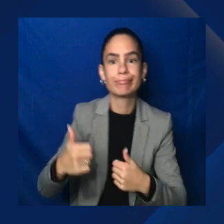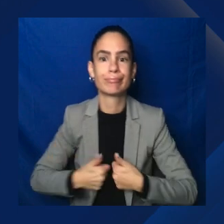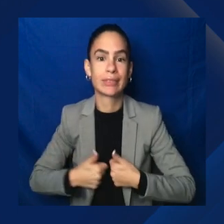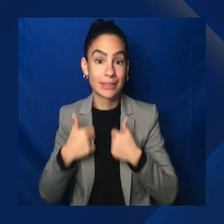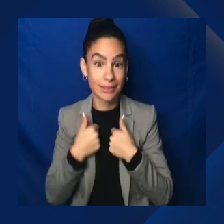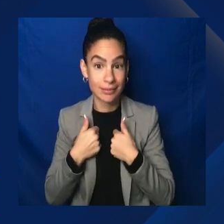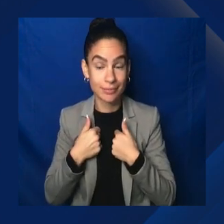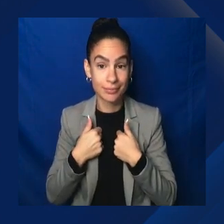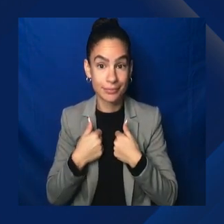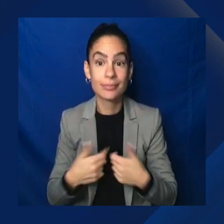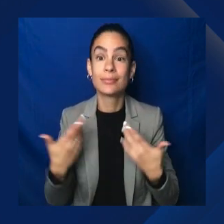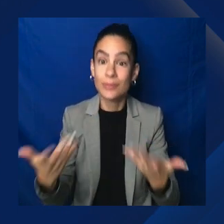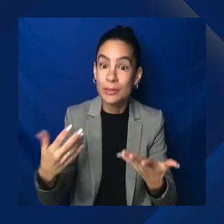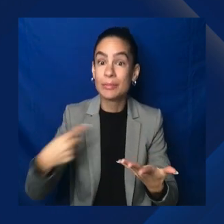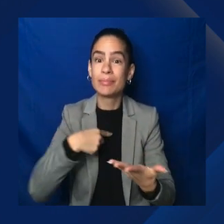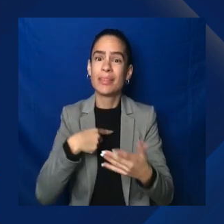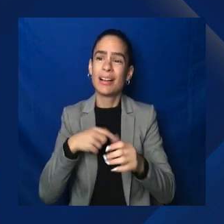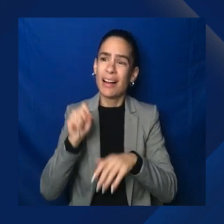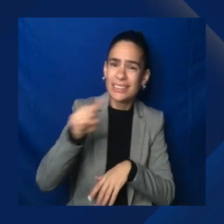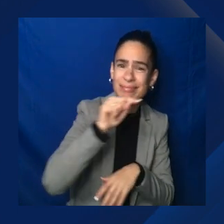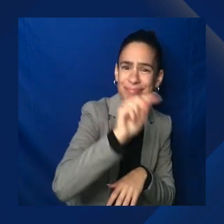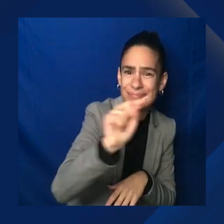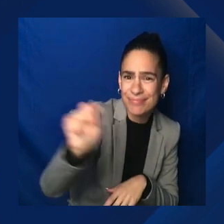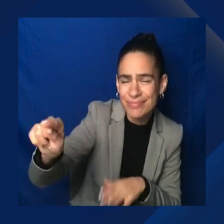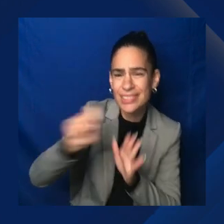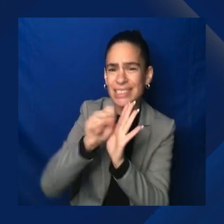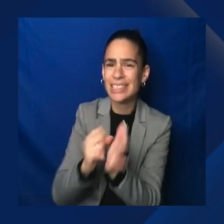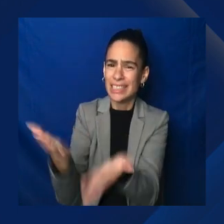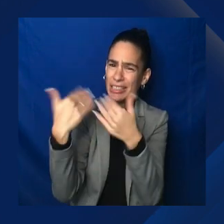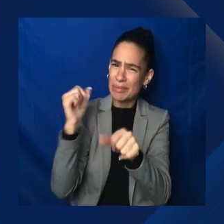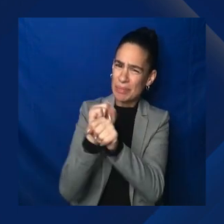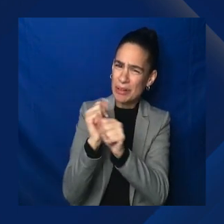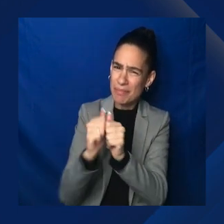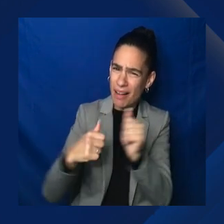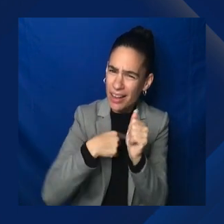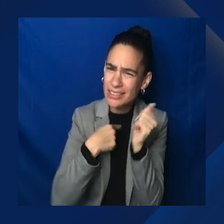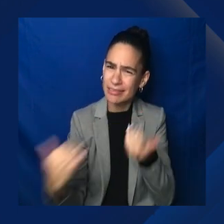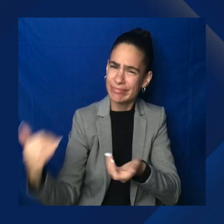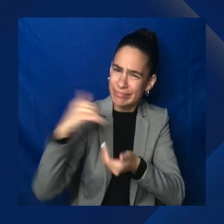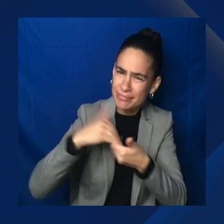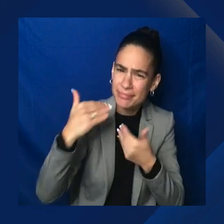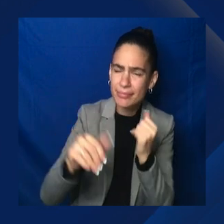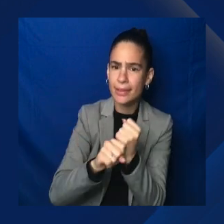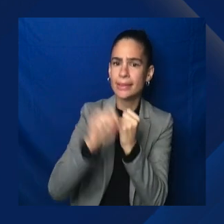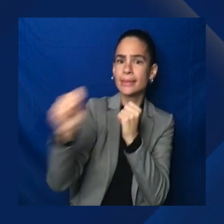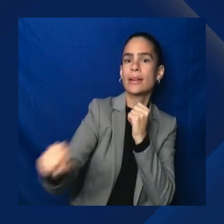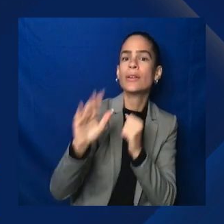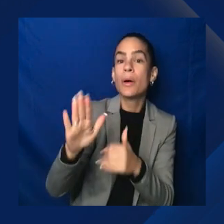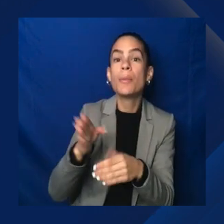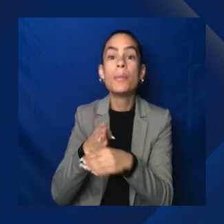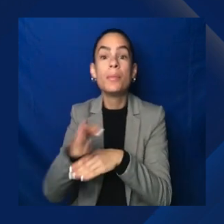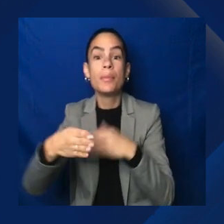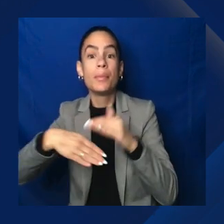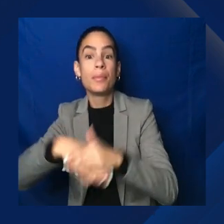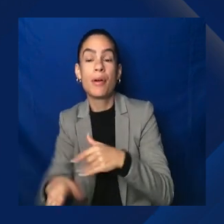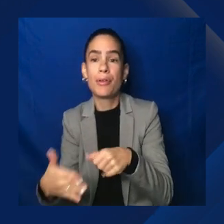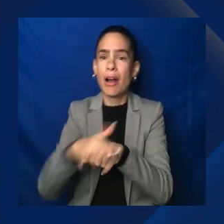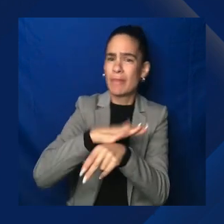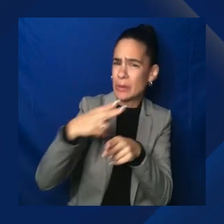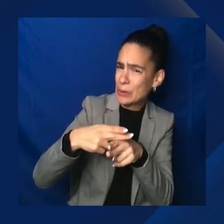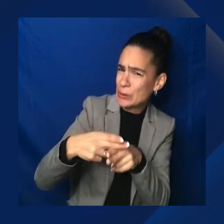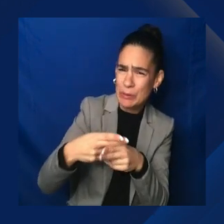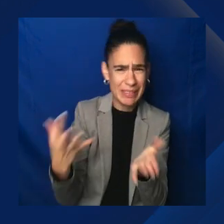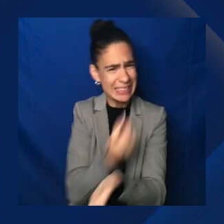forward and work with us to extend postpartum coverage as soon as possible. This postpartum period is a very